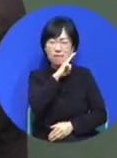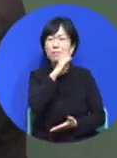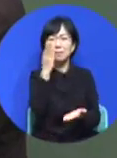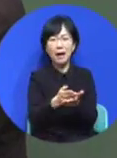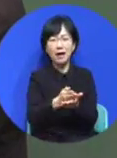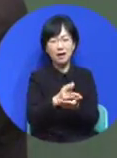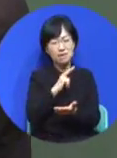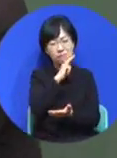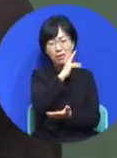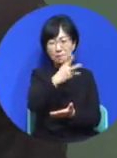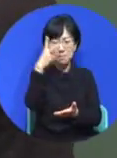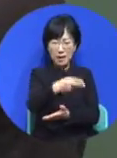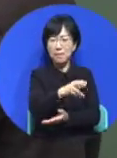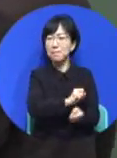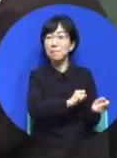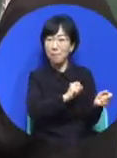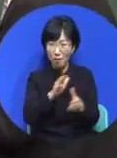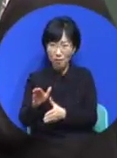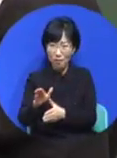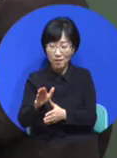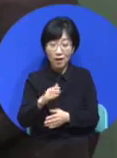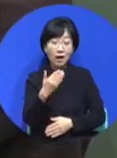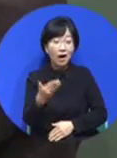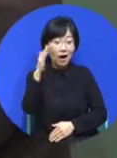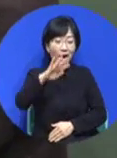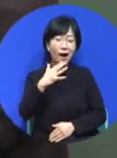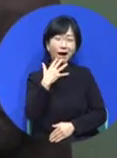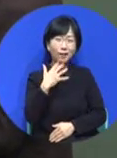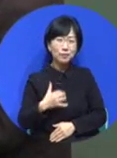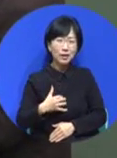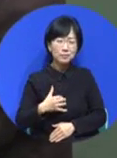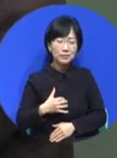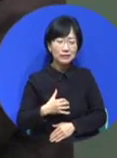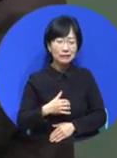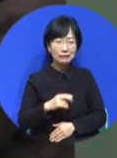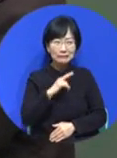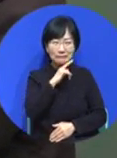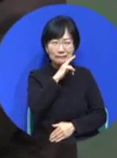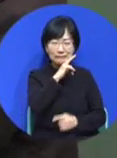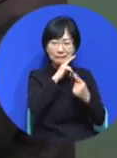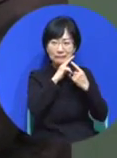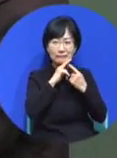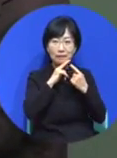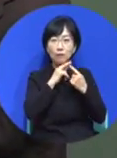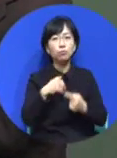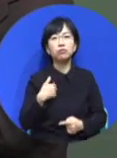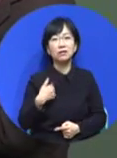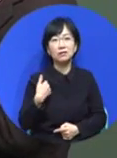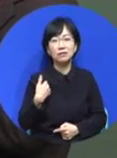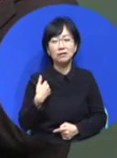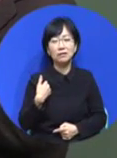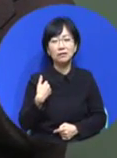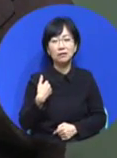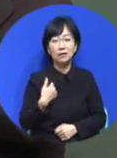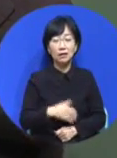All you have to do is get rid of your disbelief. That's the theme of this second service. But Abraham couldn't do it.